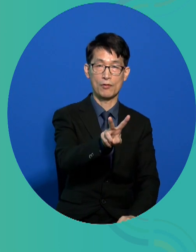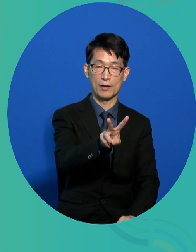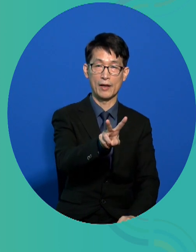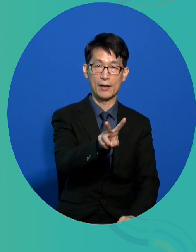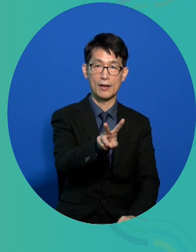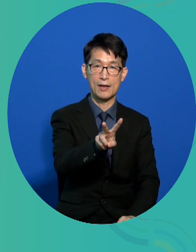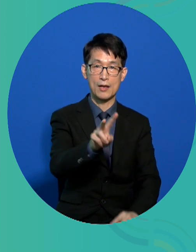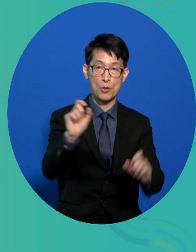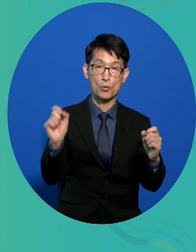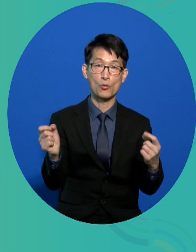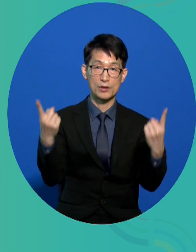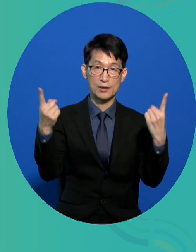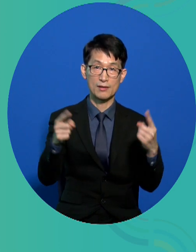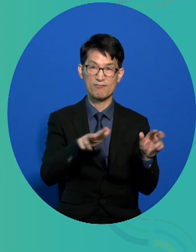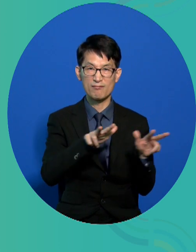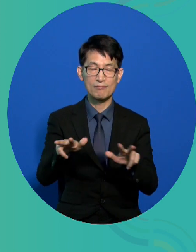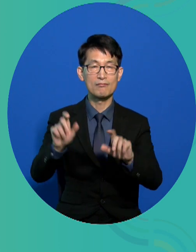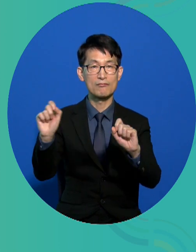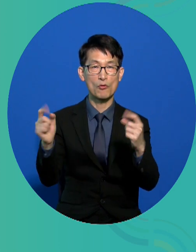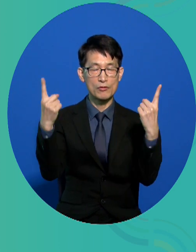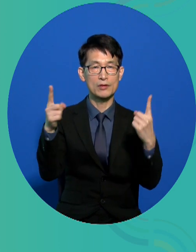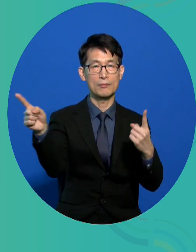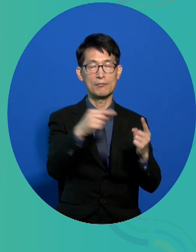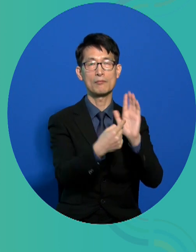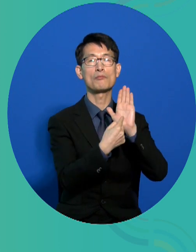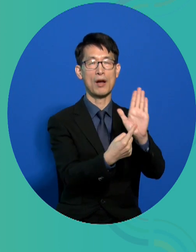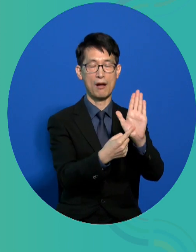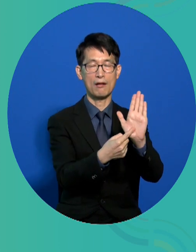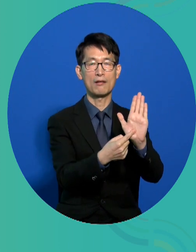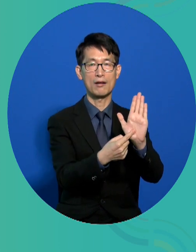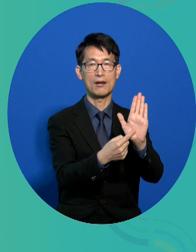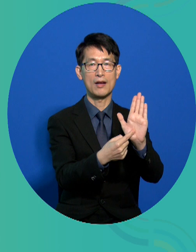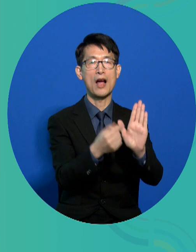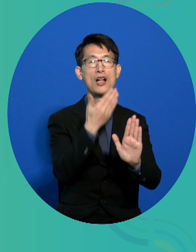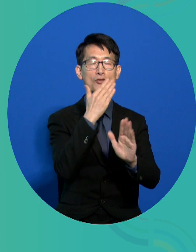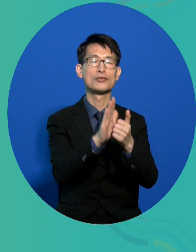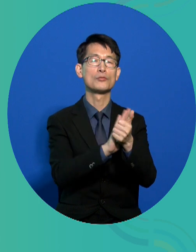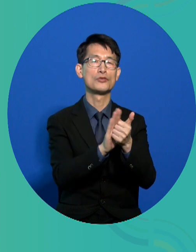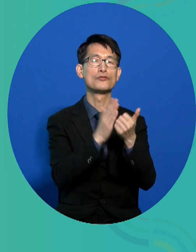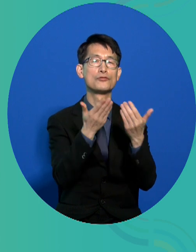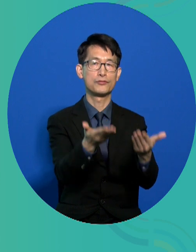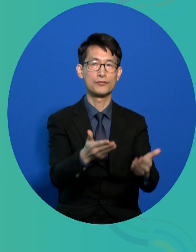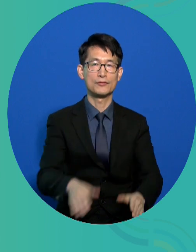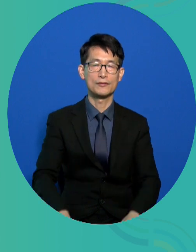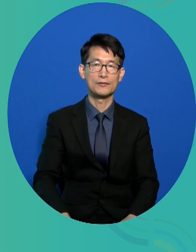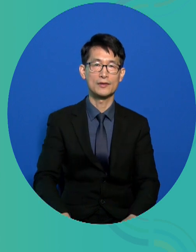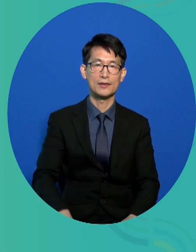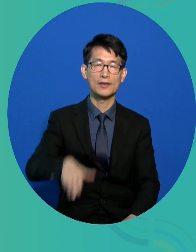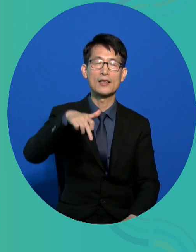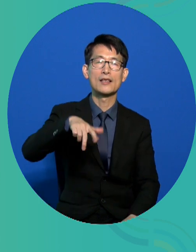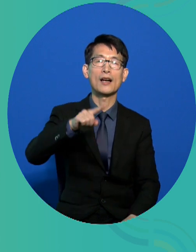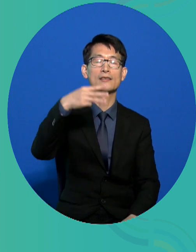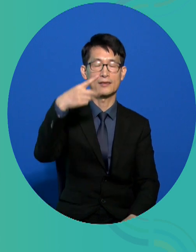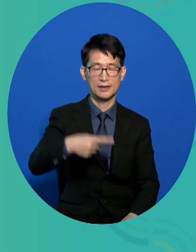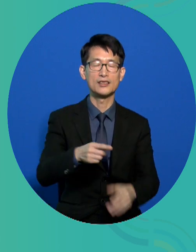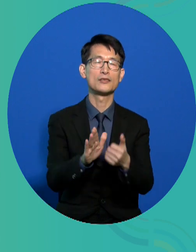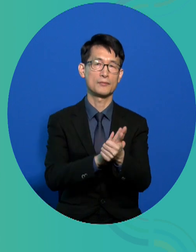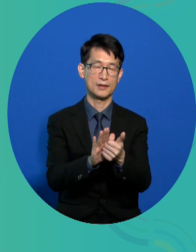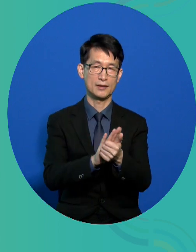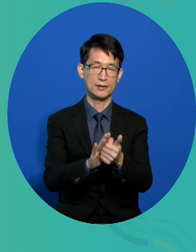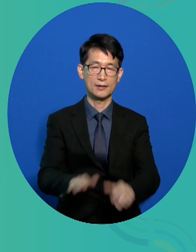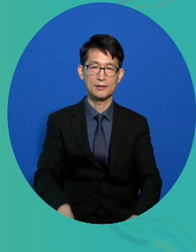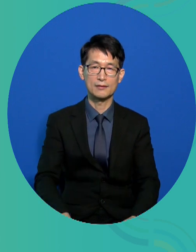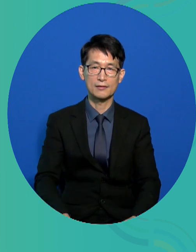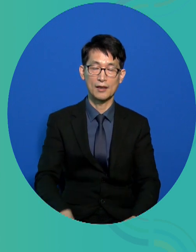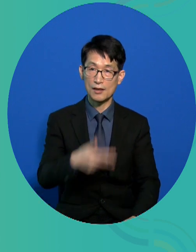the spoken language is translated or interpreted into visual text display or text